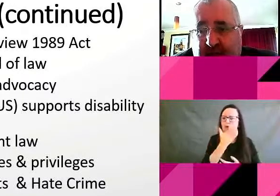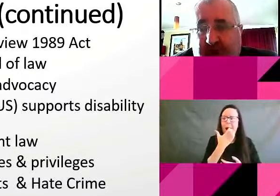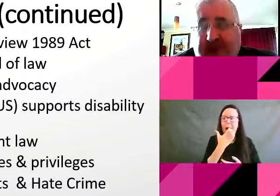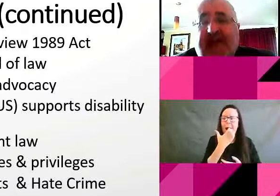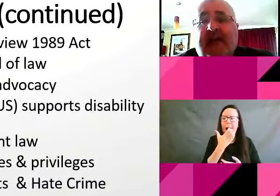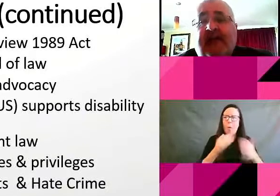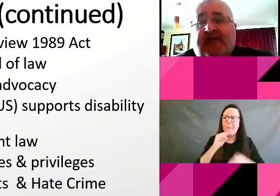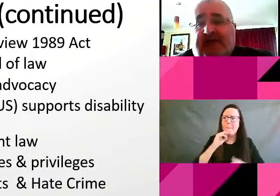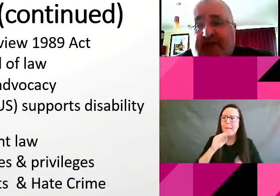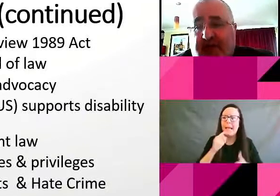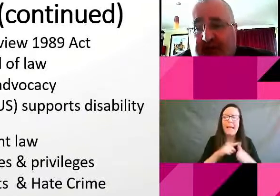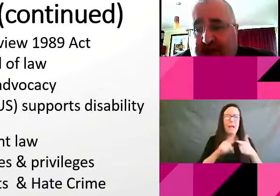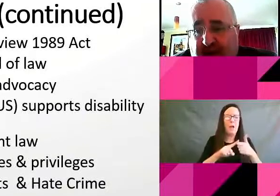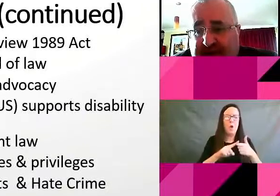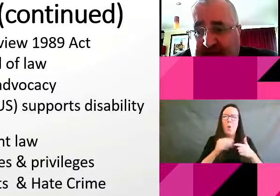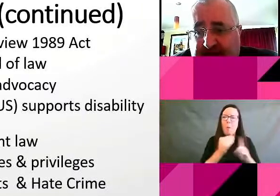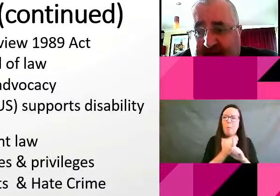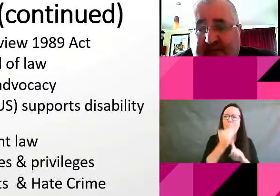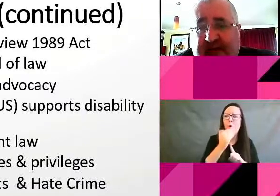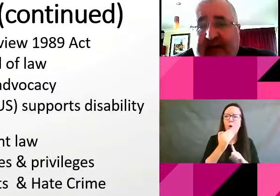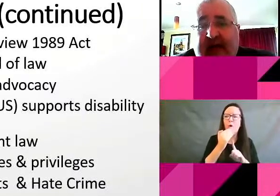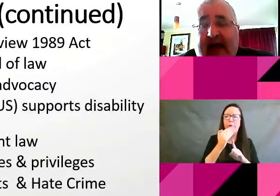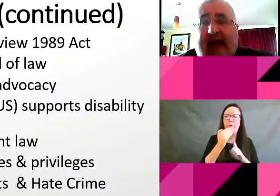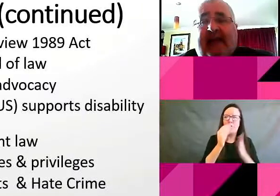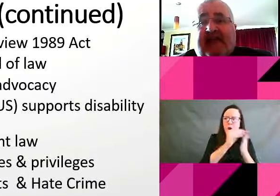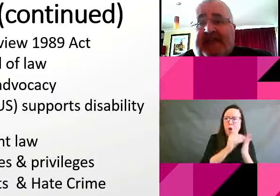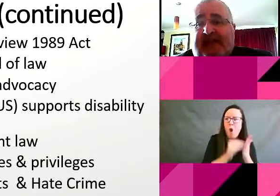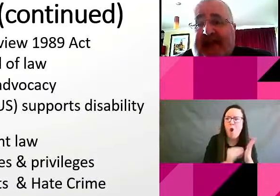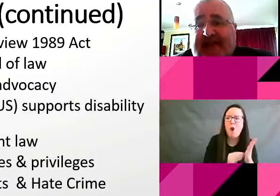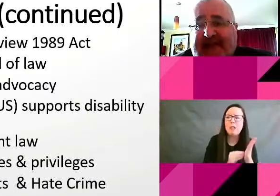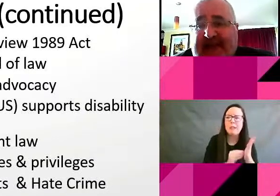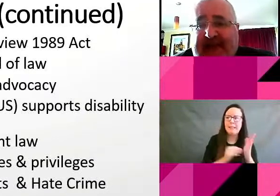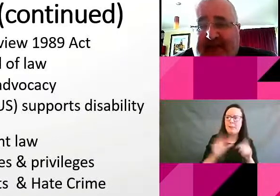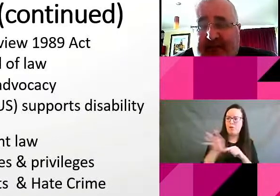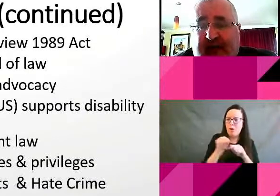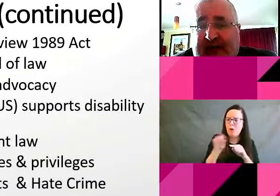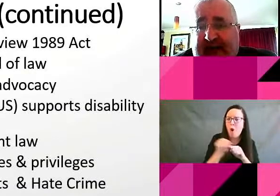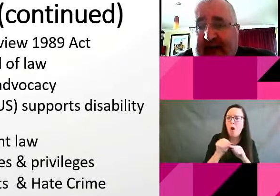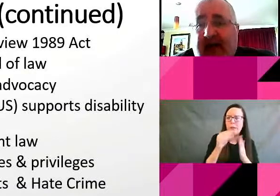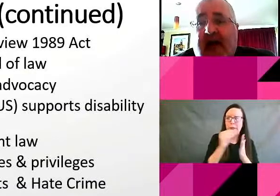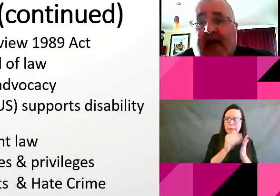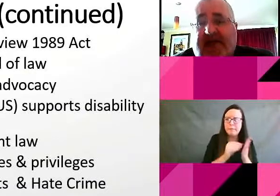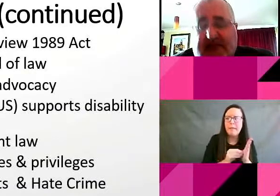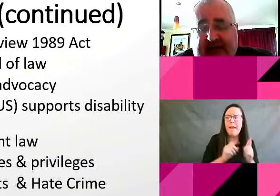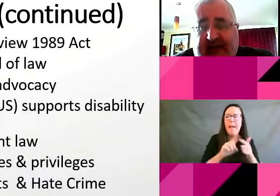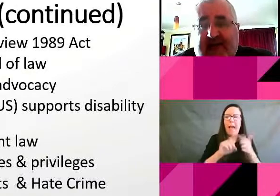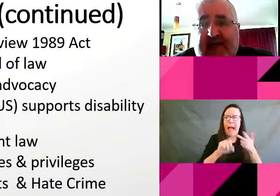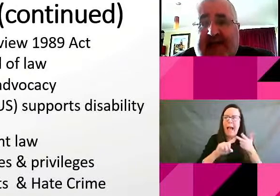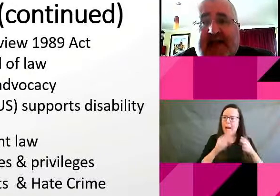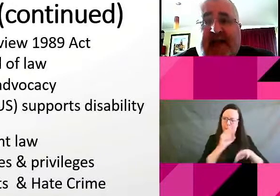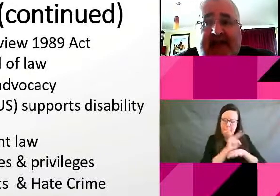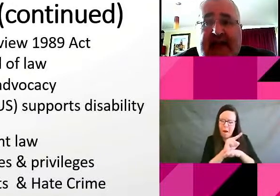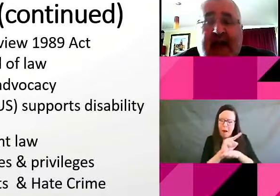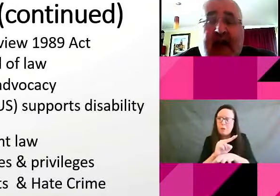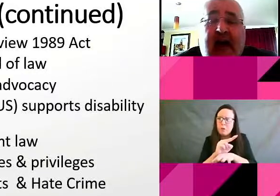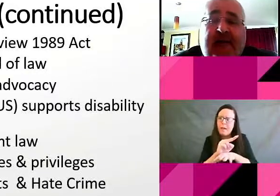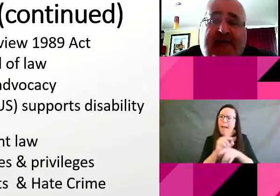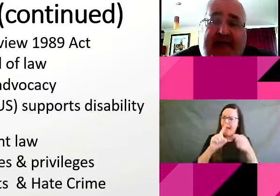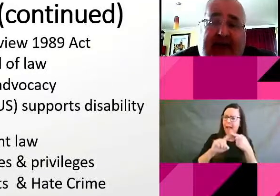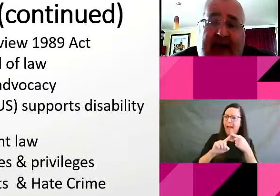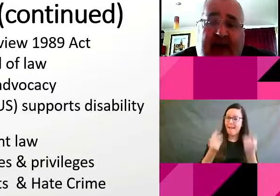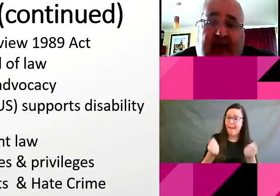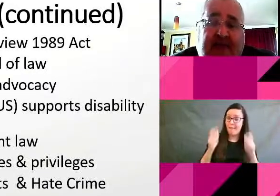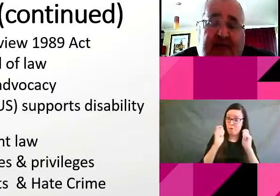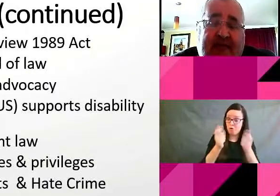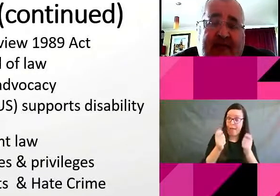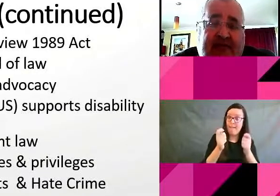improve recording, to report on monitoring, and there's been extensive training undertaken within the Gardaí. I would